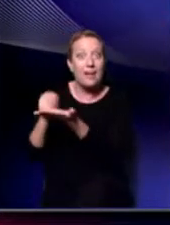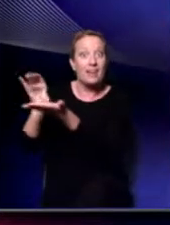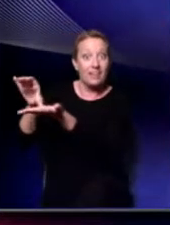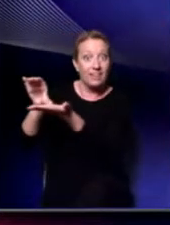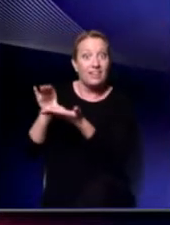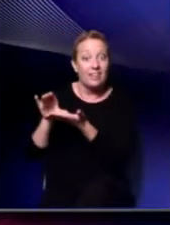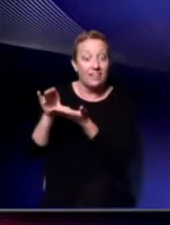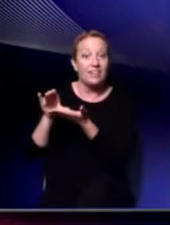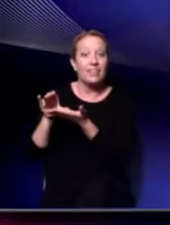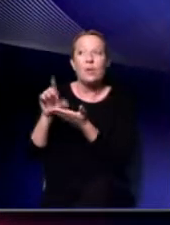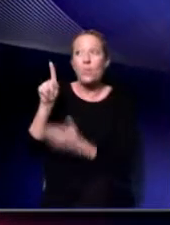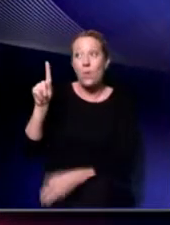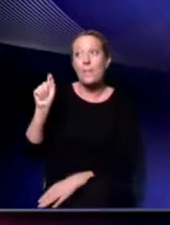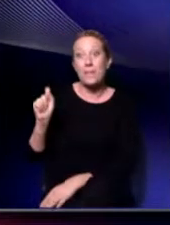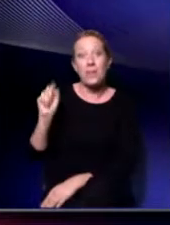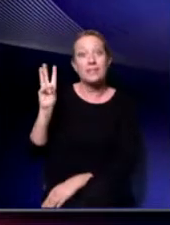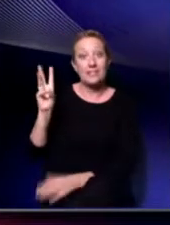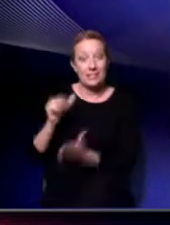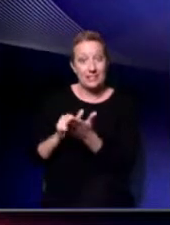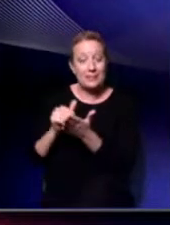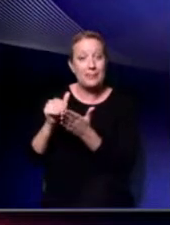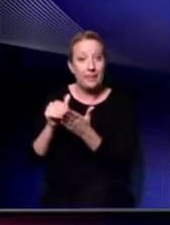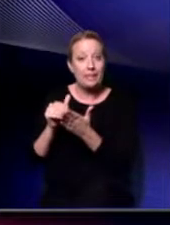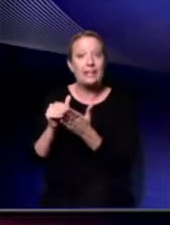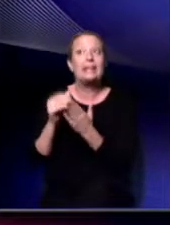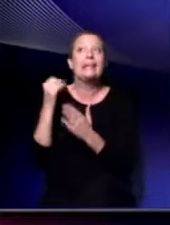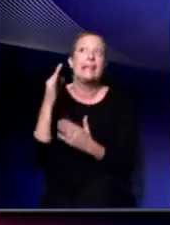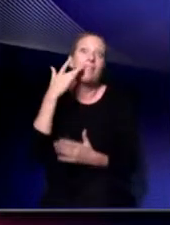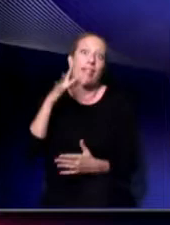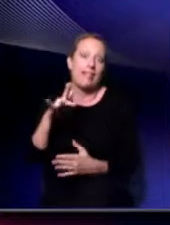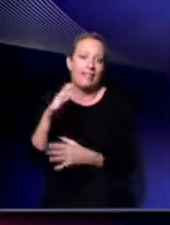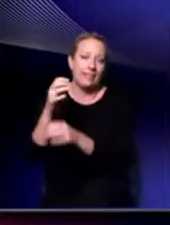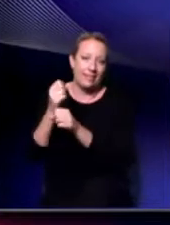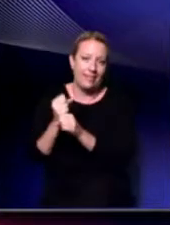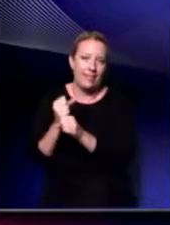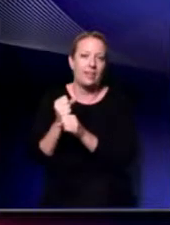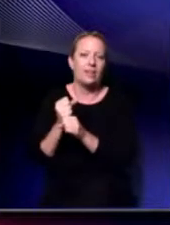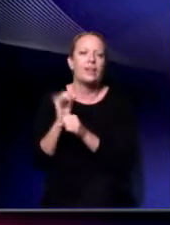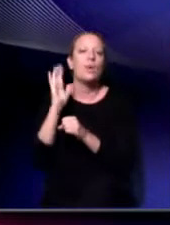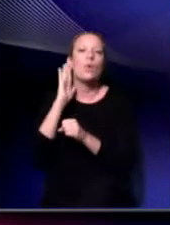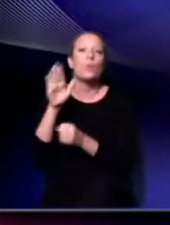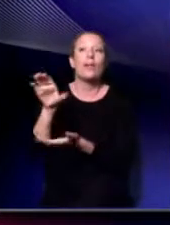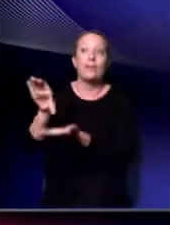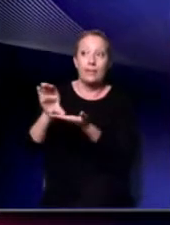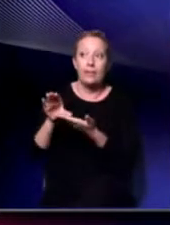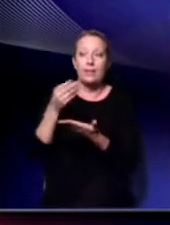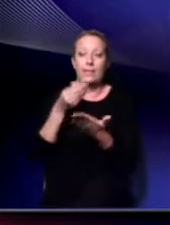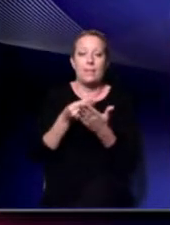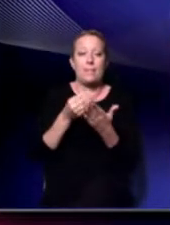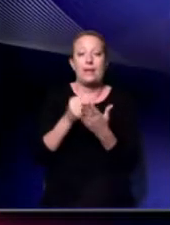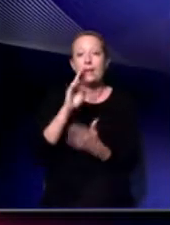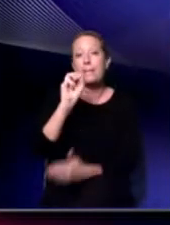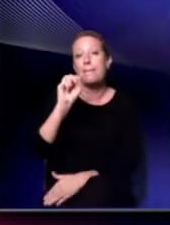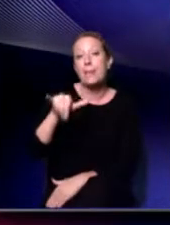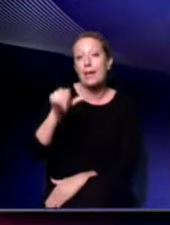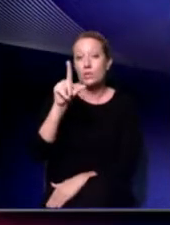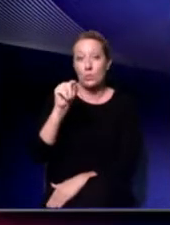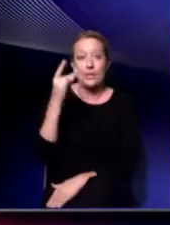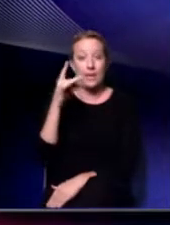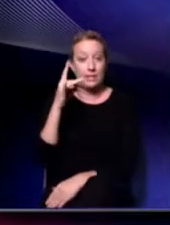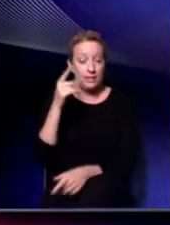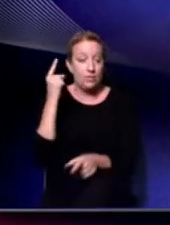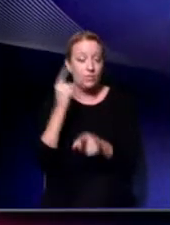get that $1.6 million, if we're lucky, in May of 2018, right? Because the legislature will